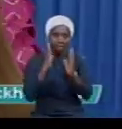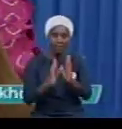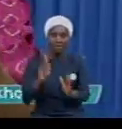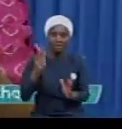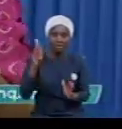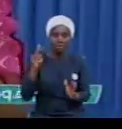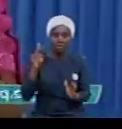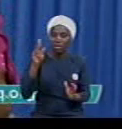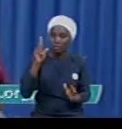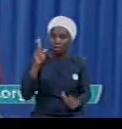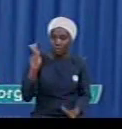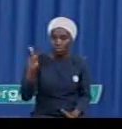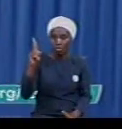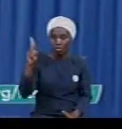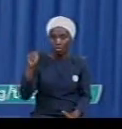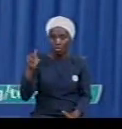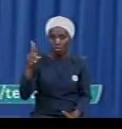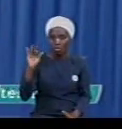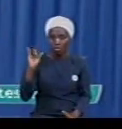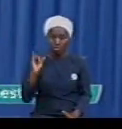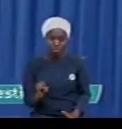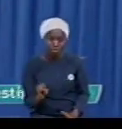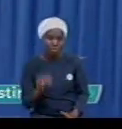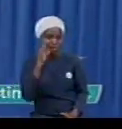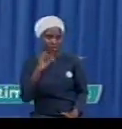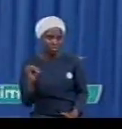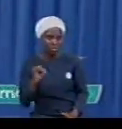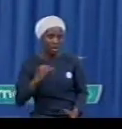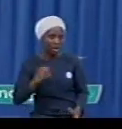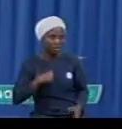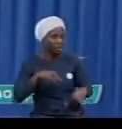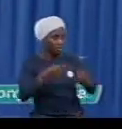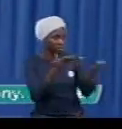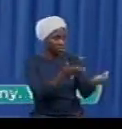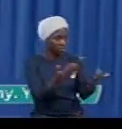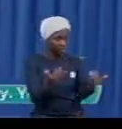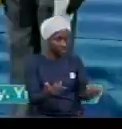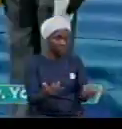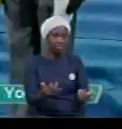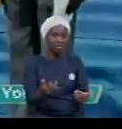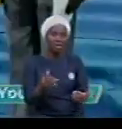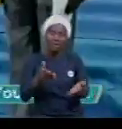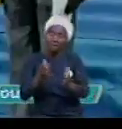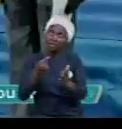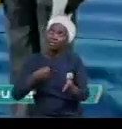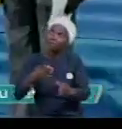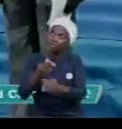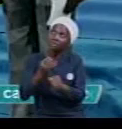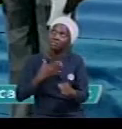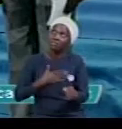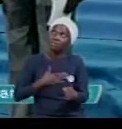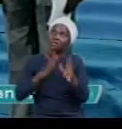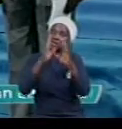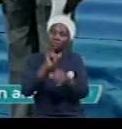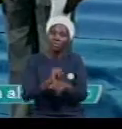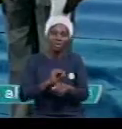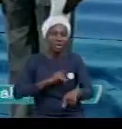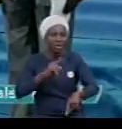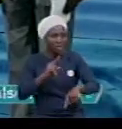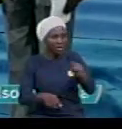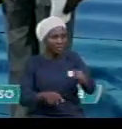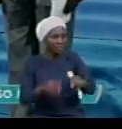anyway, great things, that let me receive my miracle. I could not stand for a long time. I could not sleep for a long time. I could